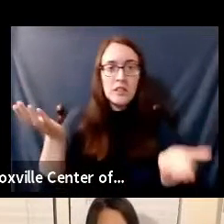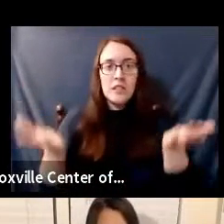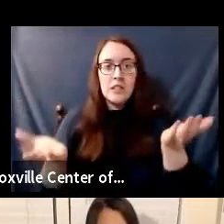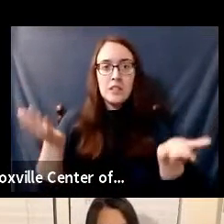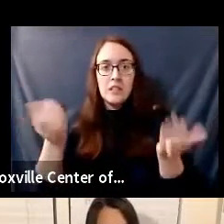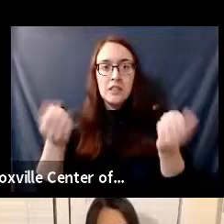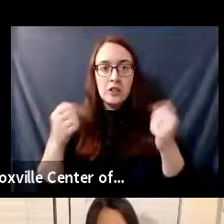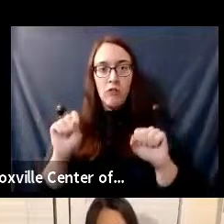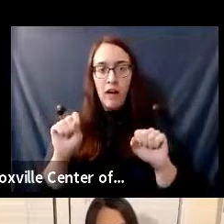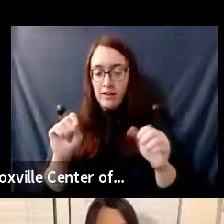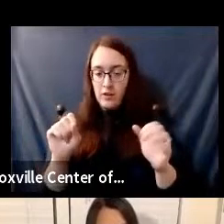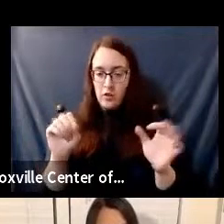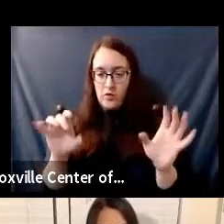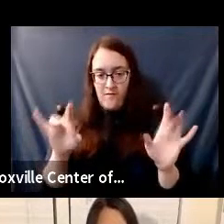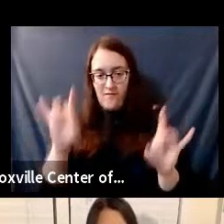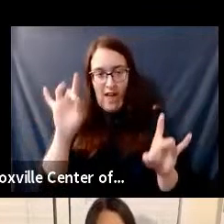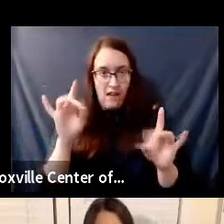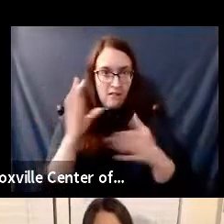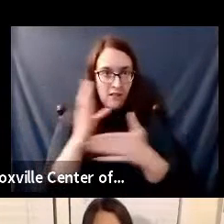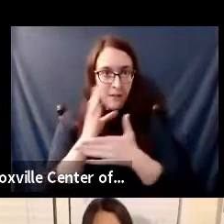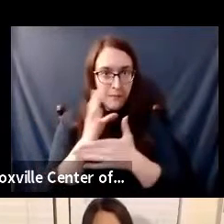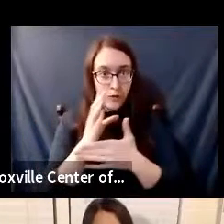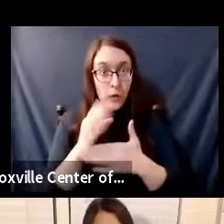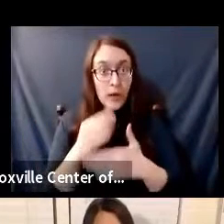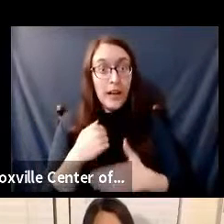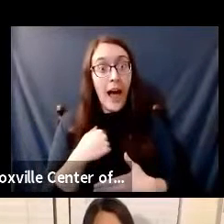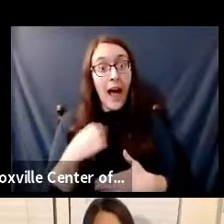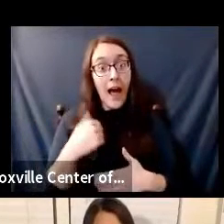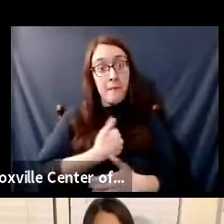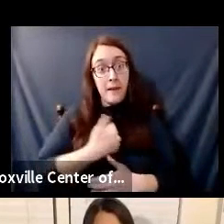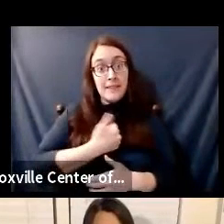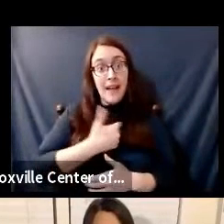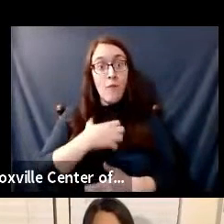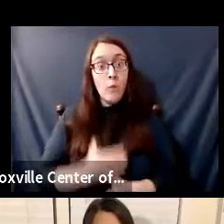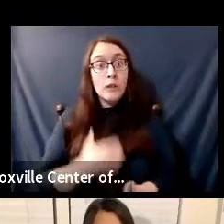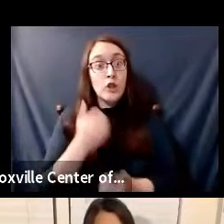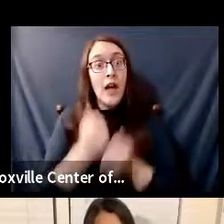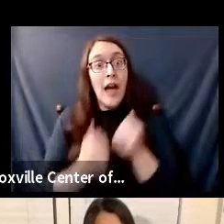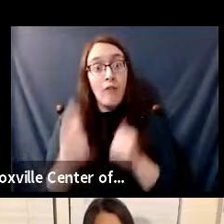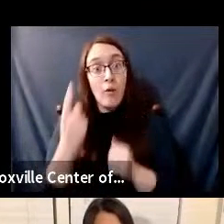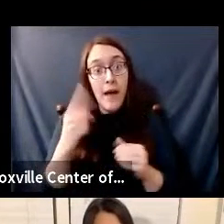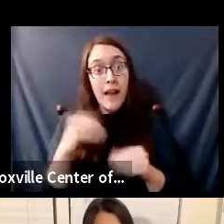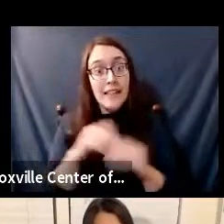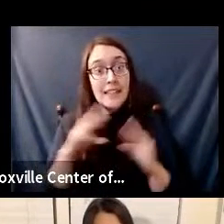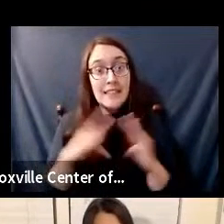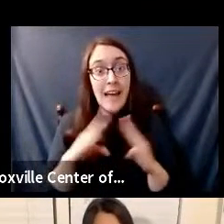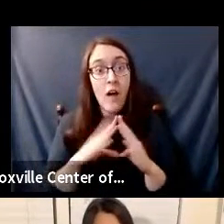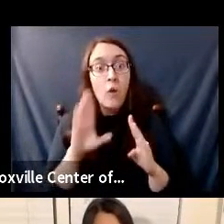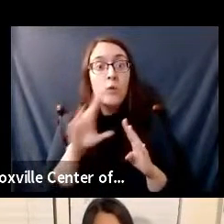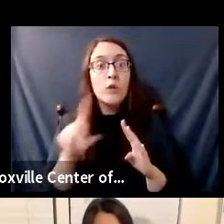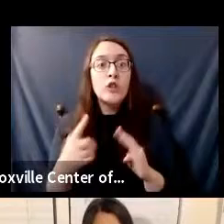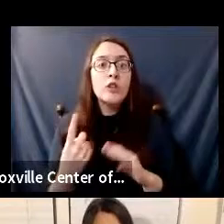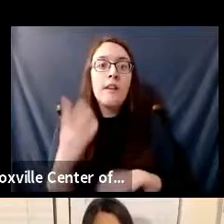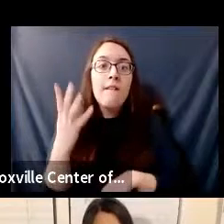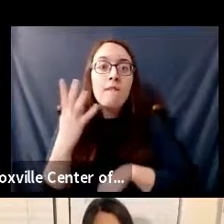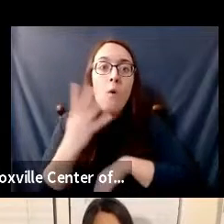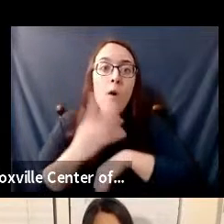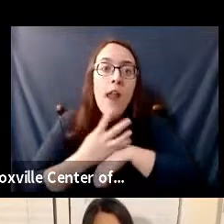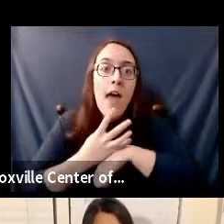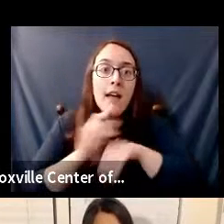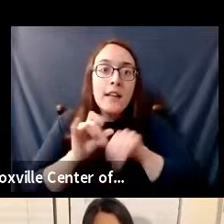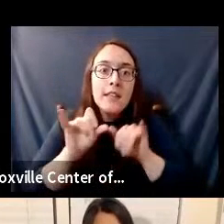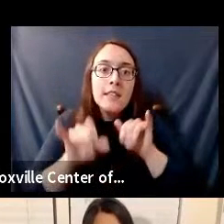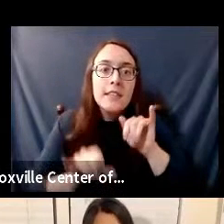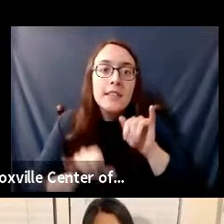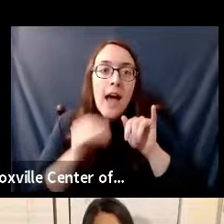realistic. Personally, I wish everybody in town would just take 4 days and stay home